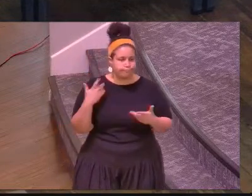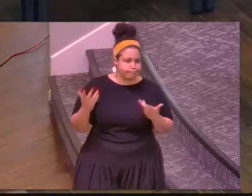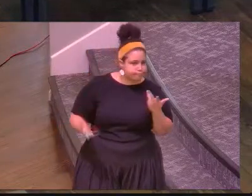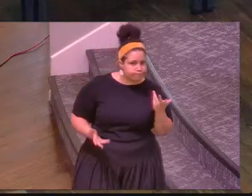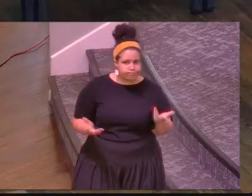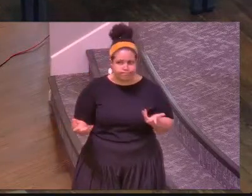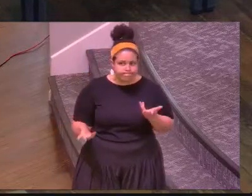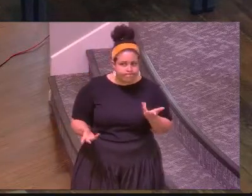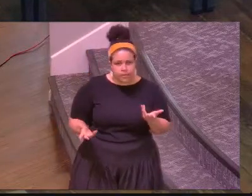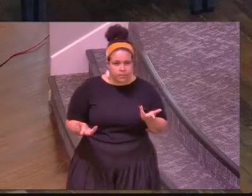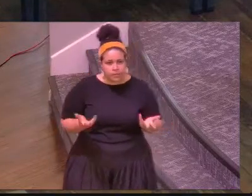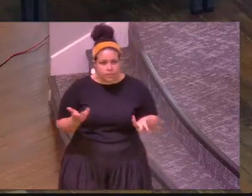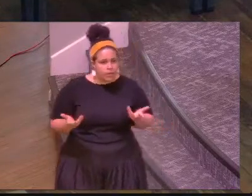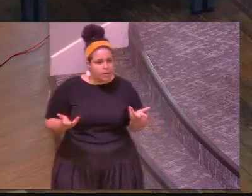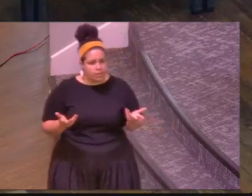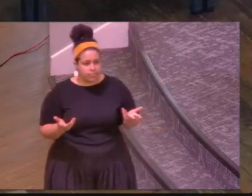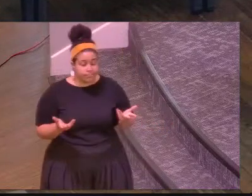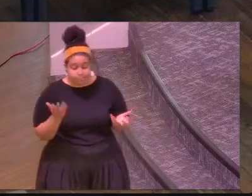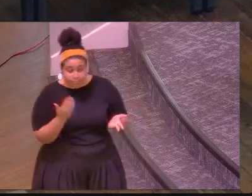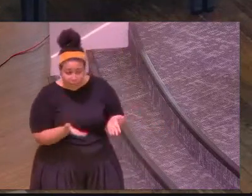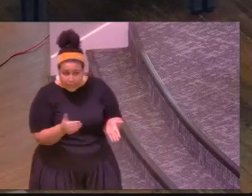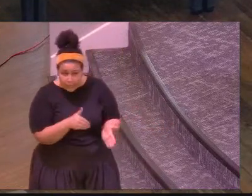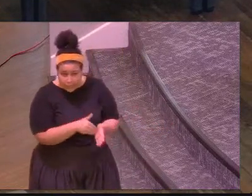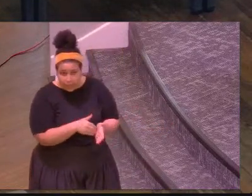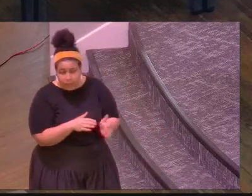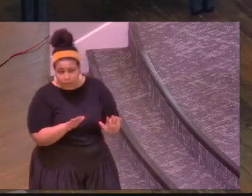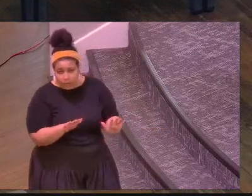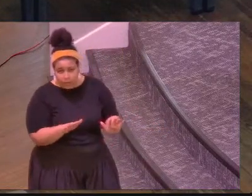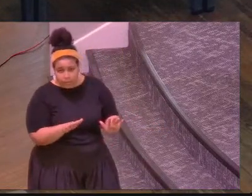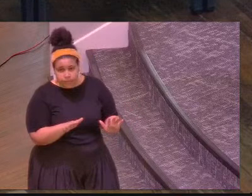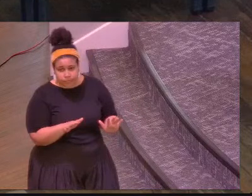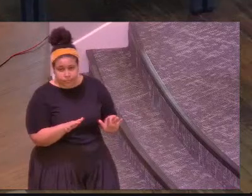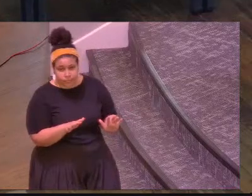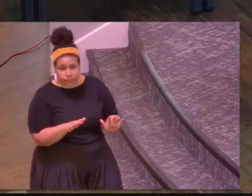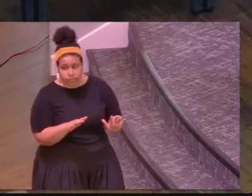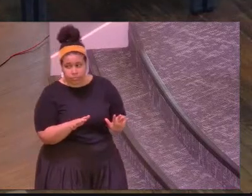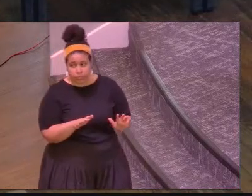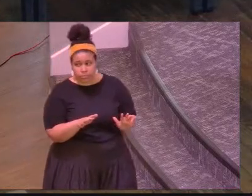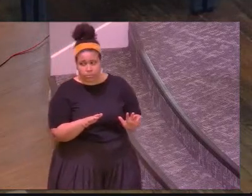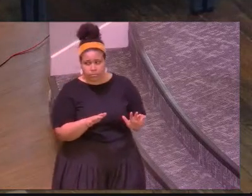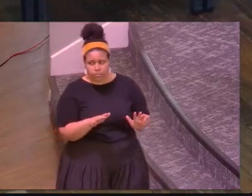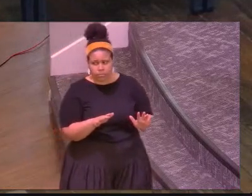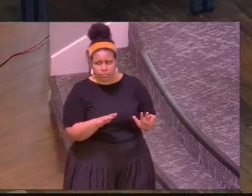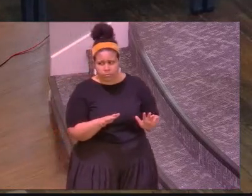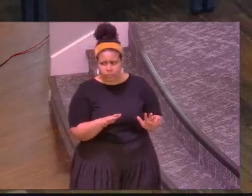So that really, and again, we'll, with your approval tonight, moving forward,